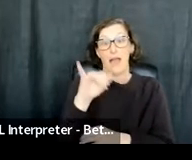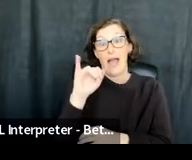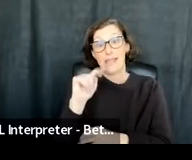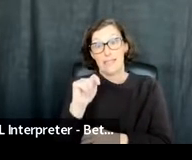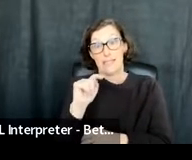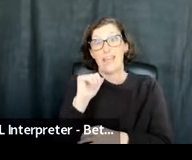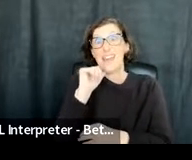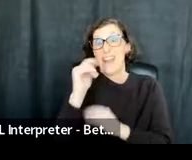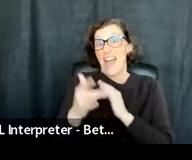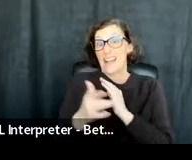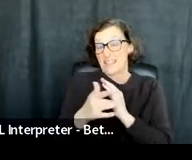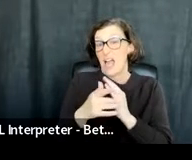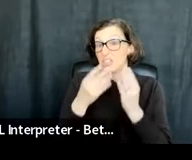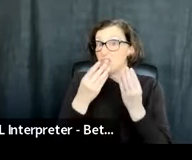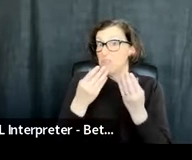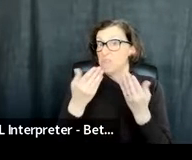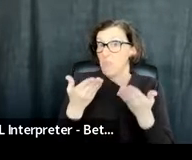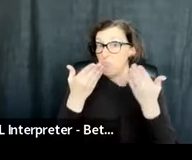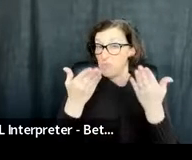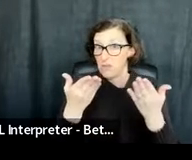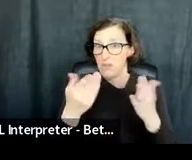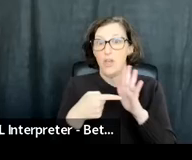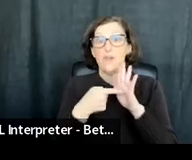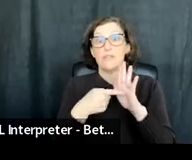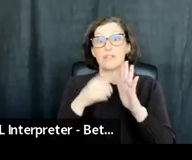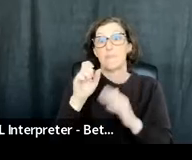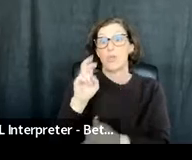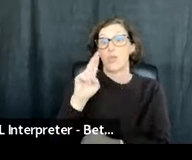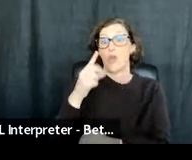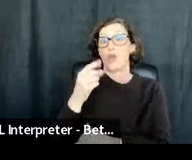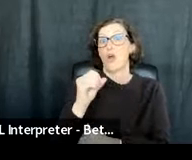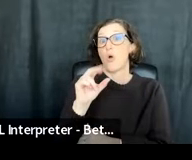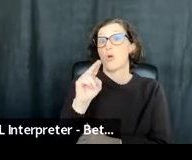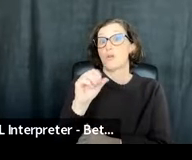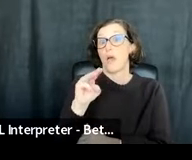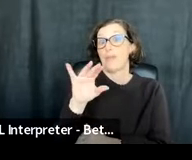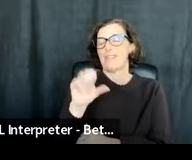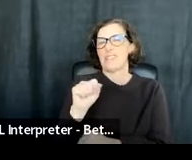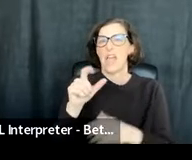non-technology solutions, even like I said, things like ergonomics, larger monitors,